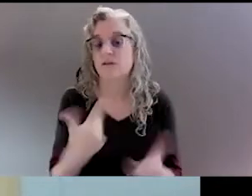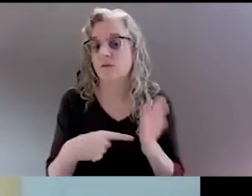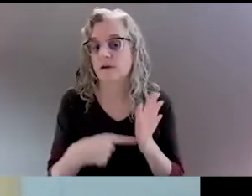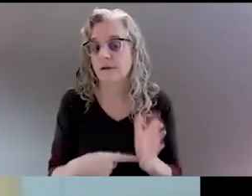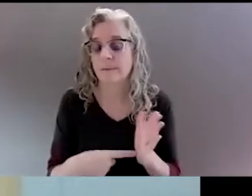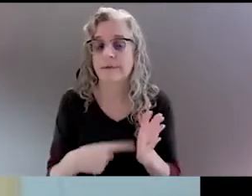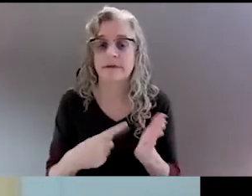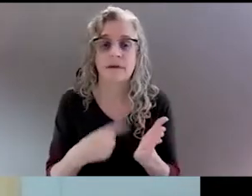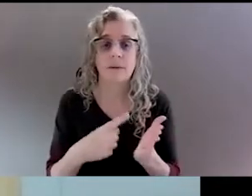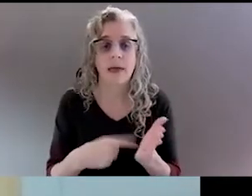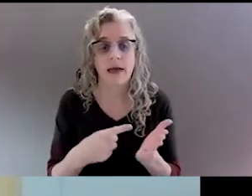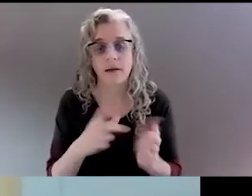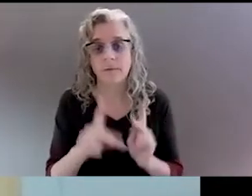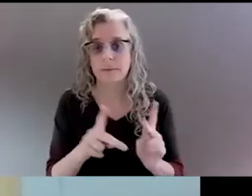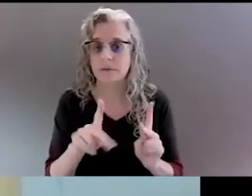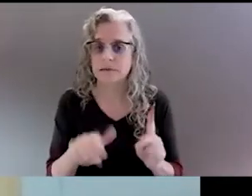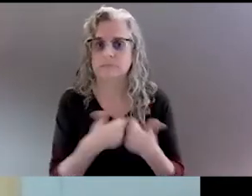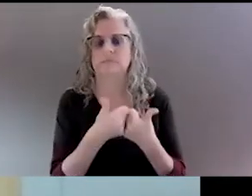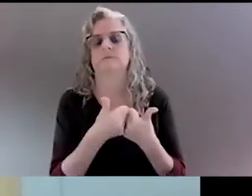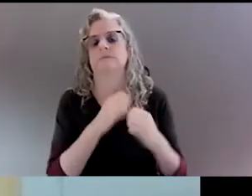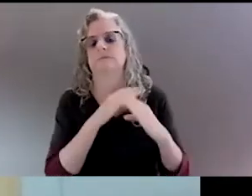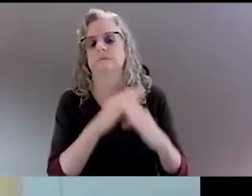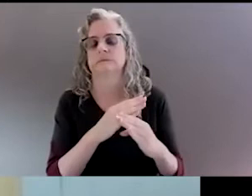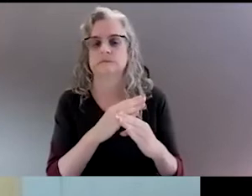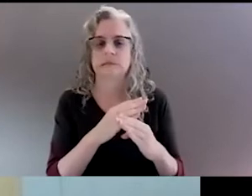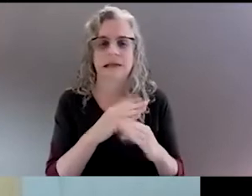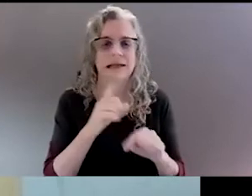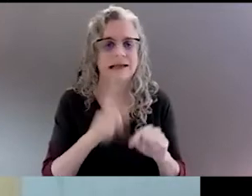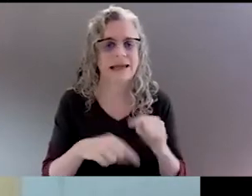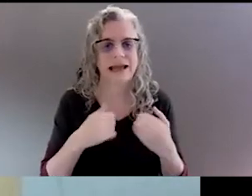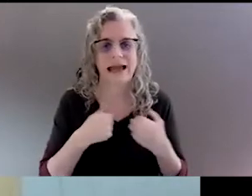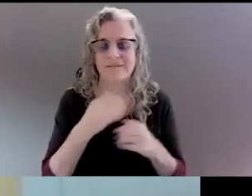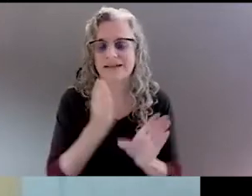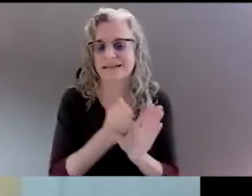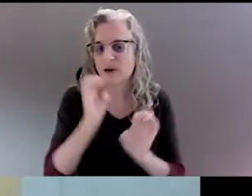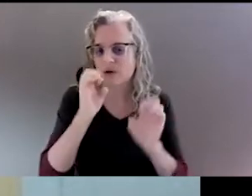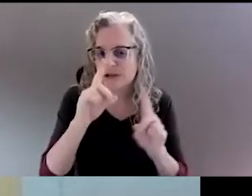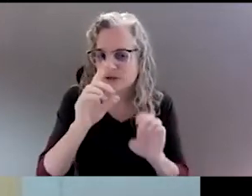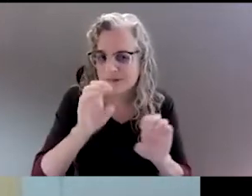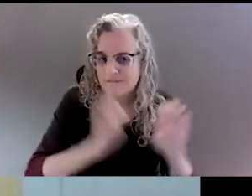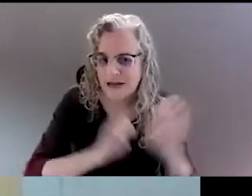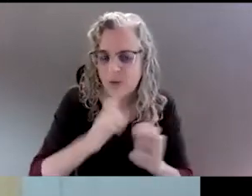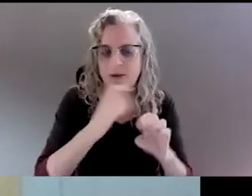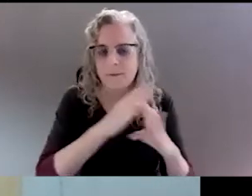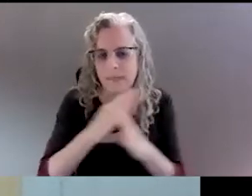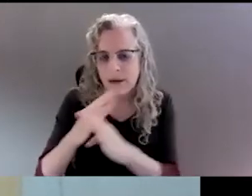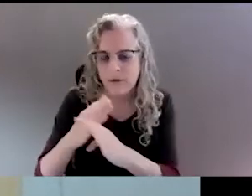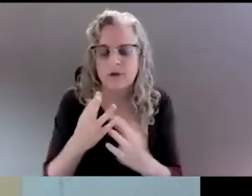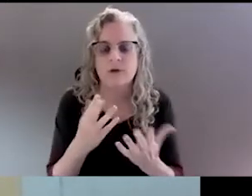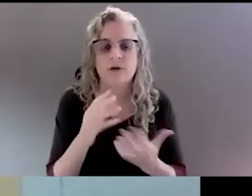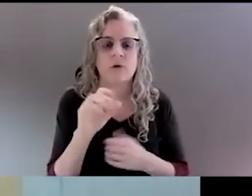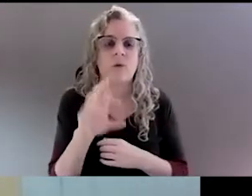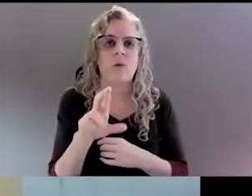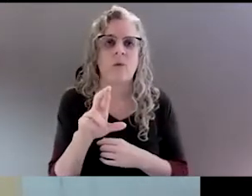to get their psychoeducational evaluations, or a lot of what we deal with is lack of responsiveness